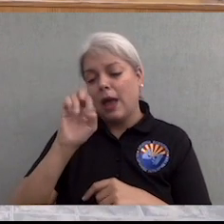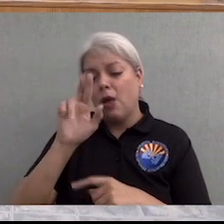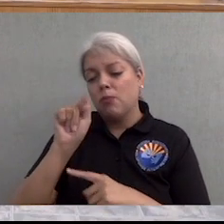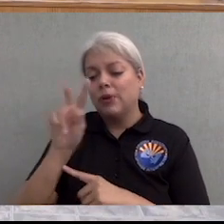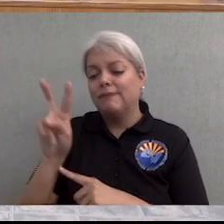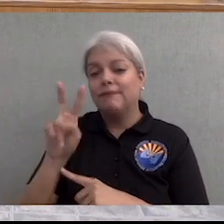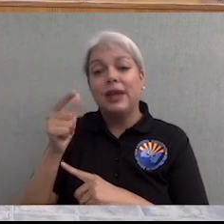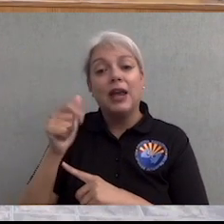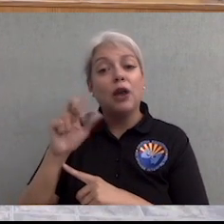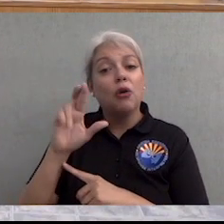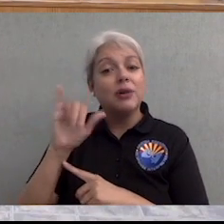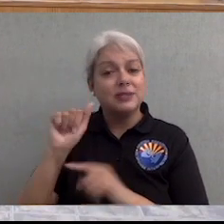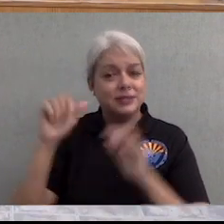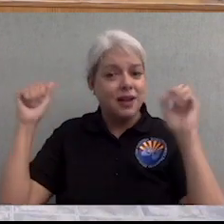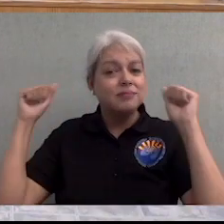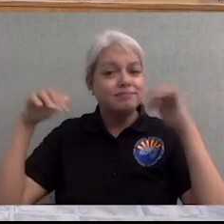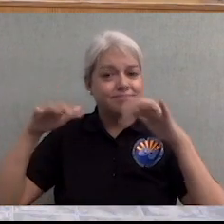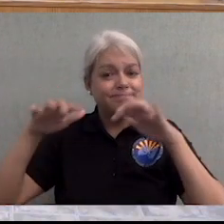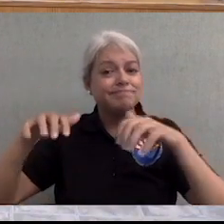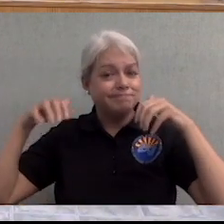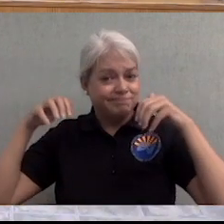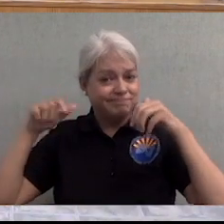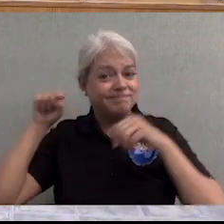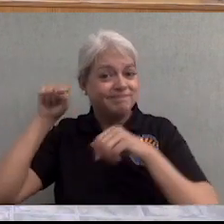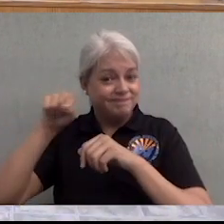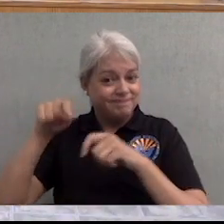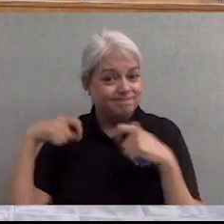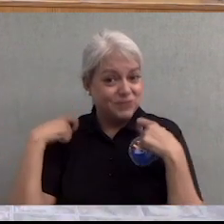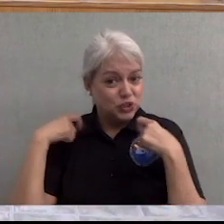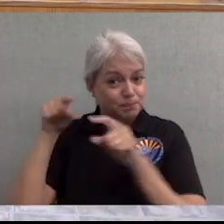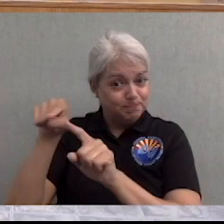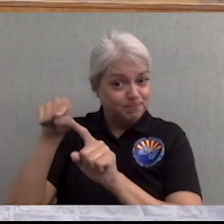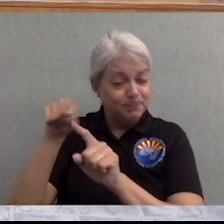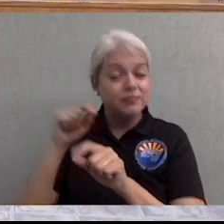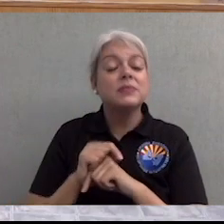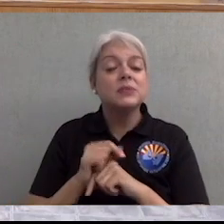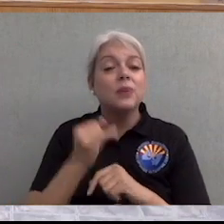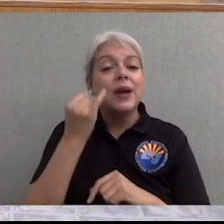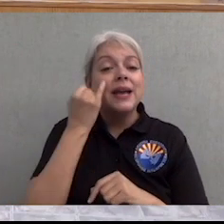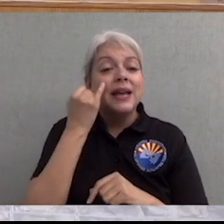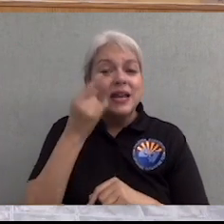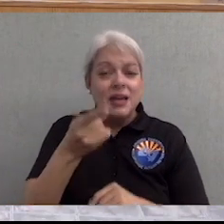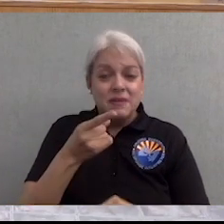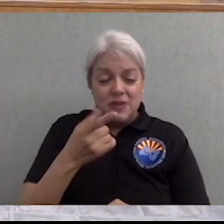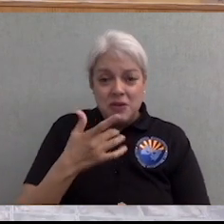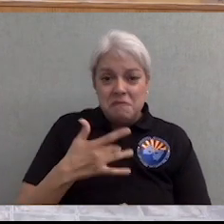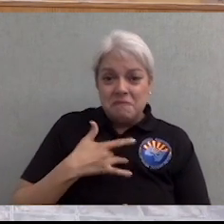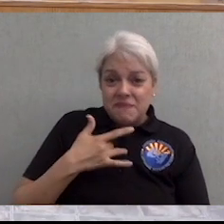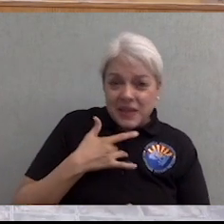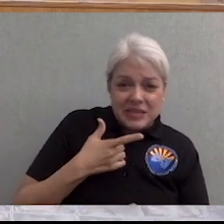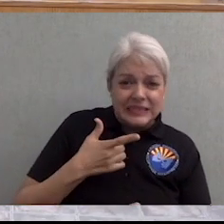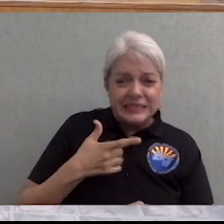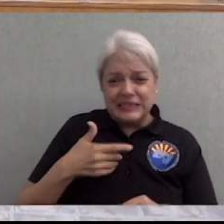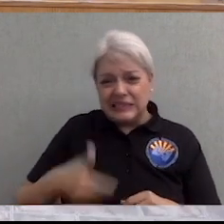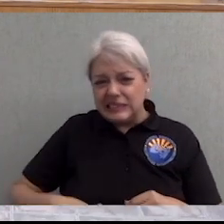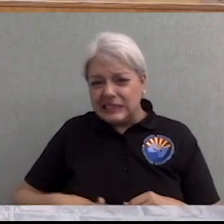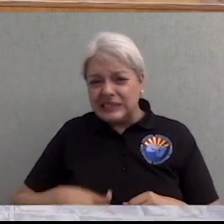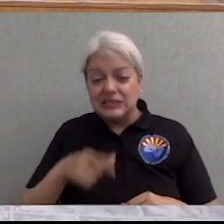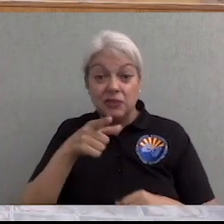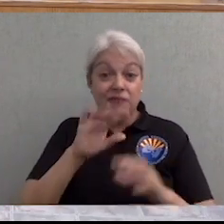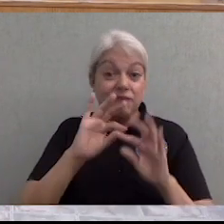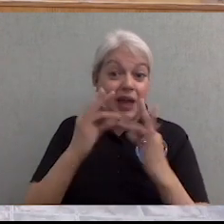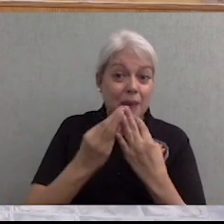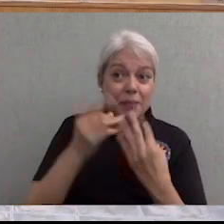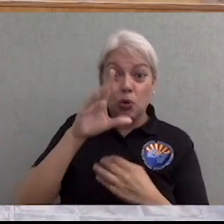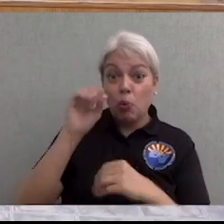Auditorium. So please, if you feel any of you or your family members or co-workers need to be tested, please remind them of all